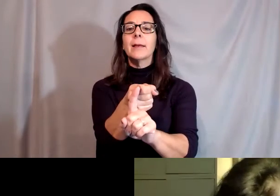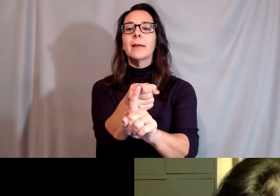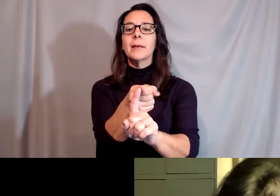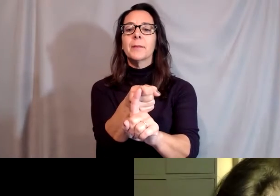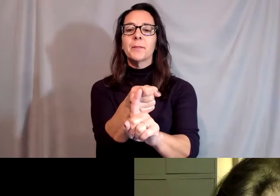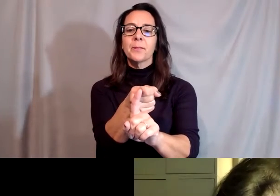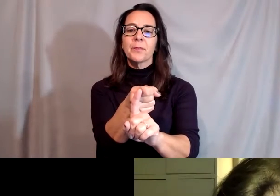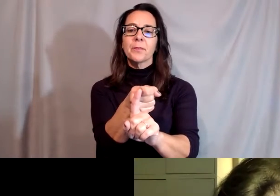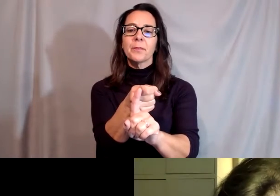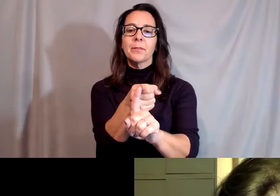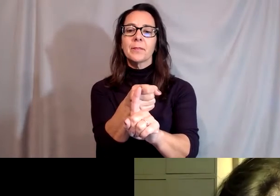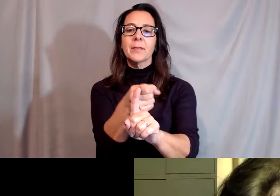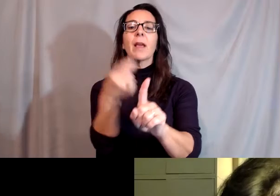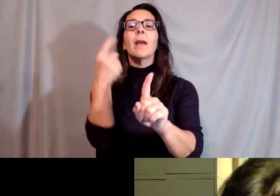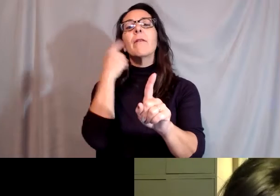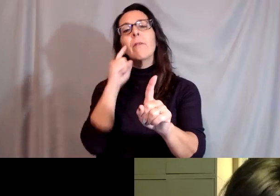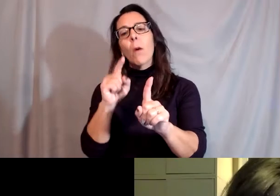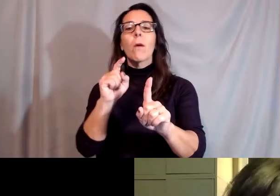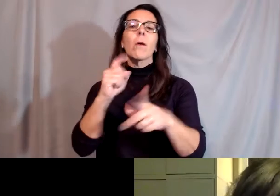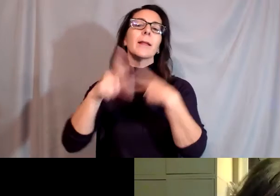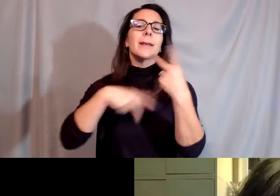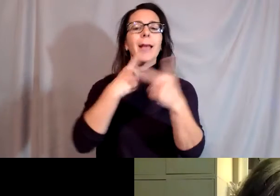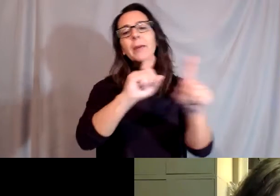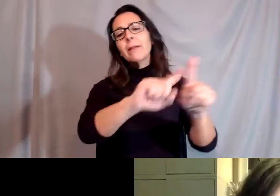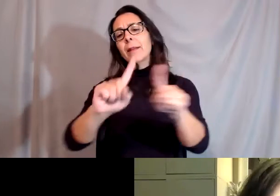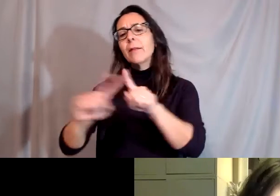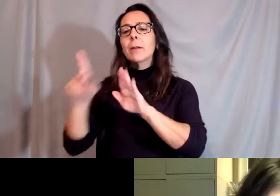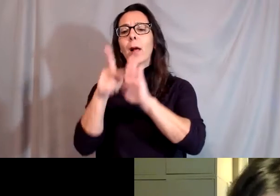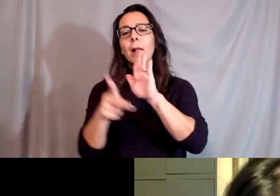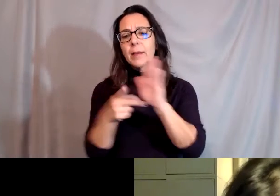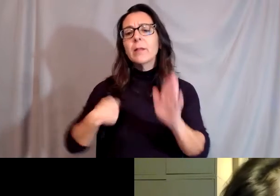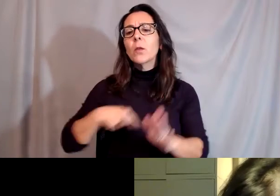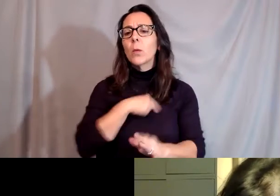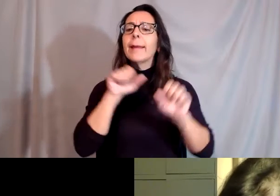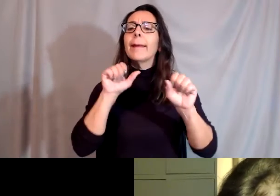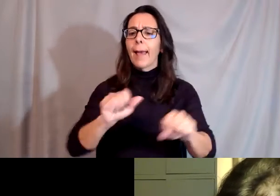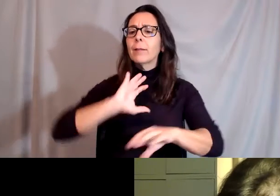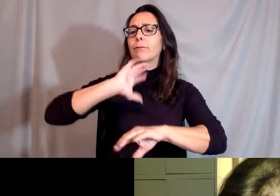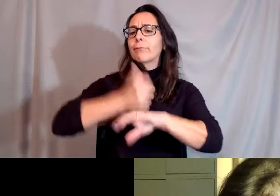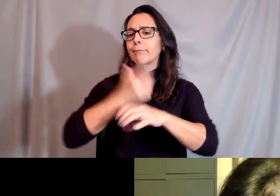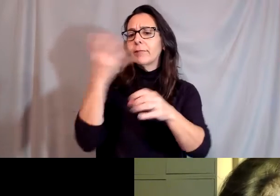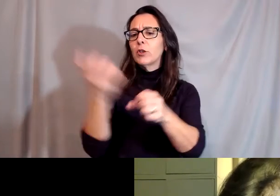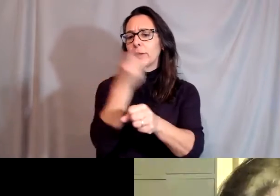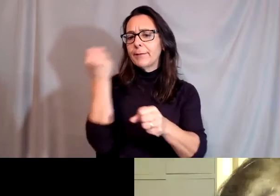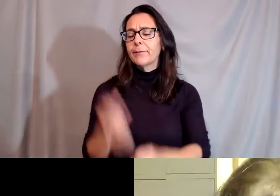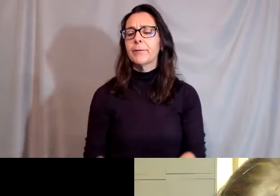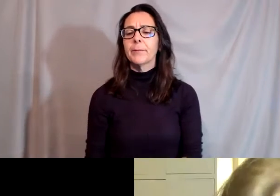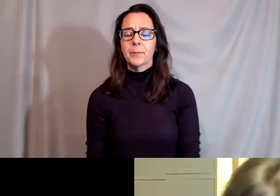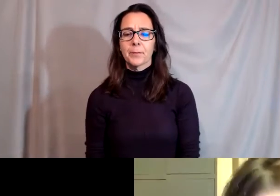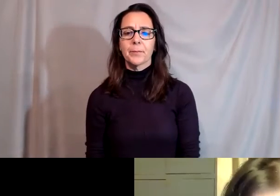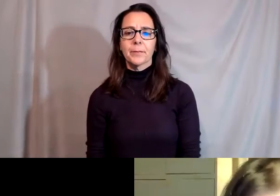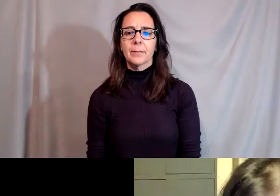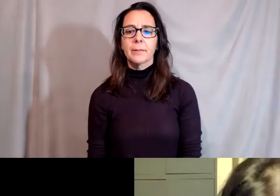we can achieve. On the type of policies we can achieve. Although I believe in both